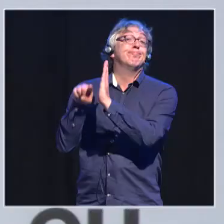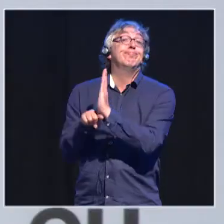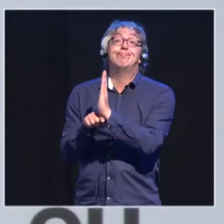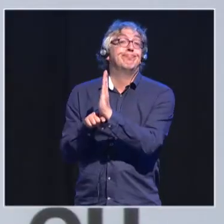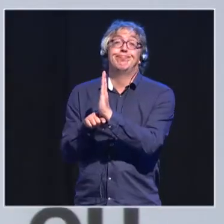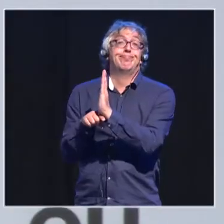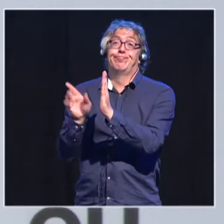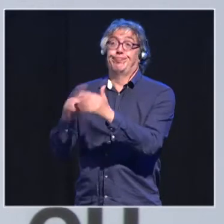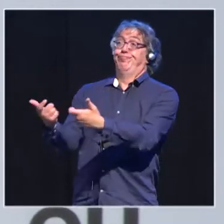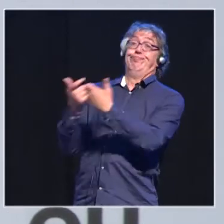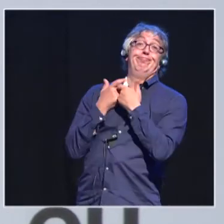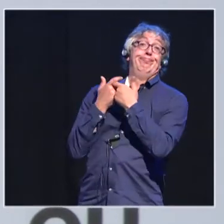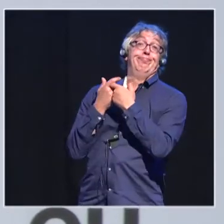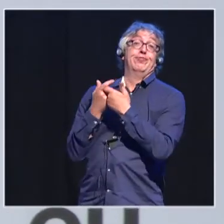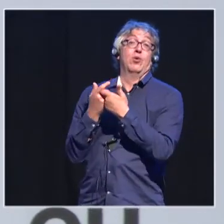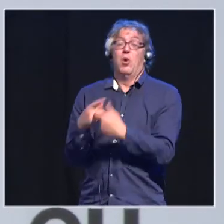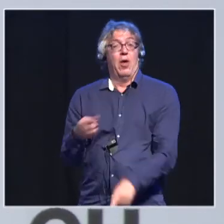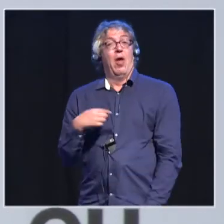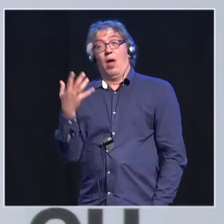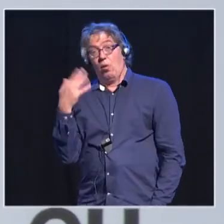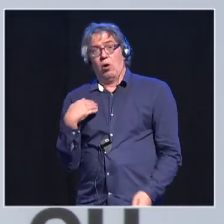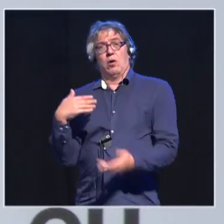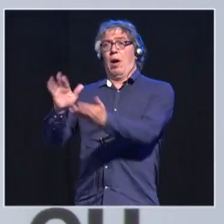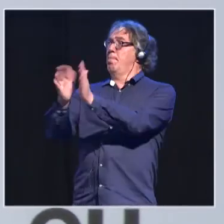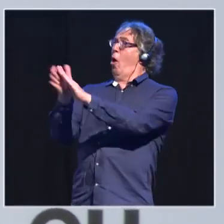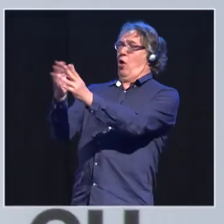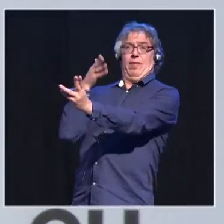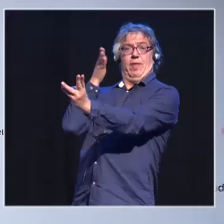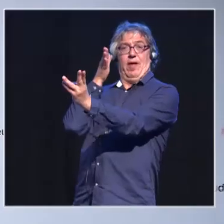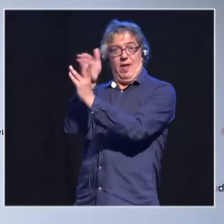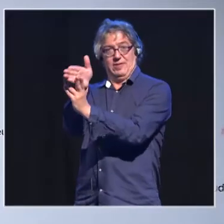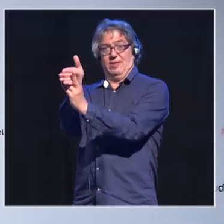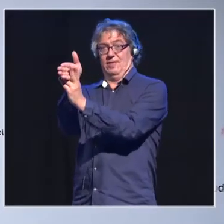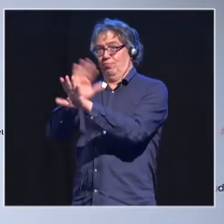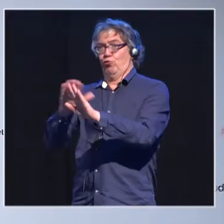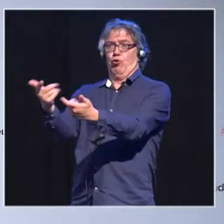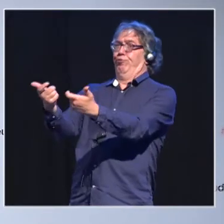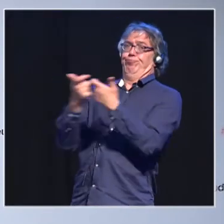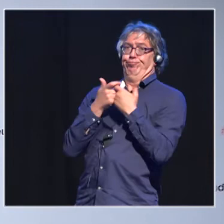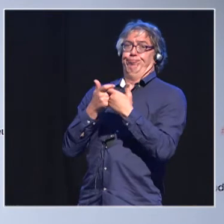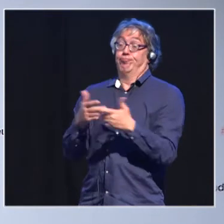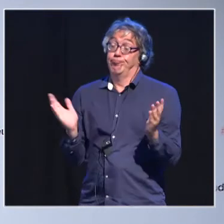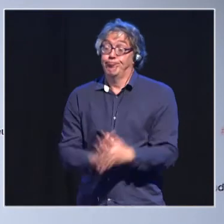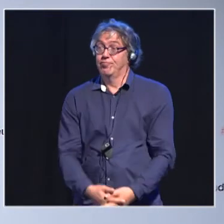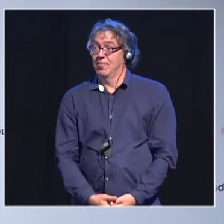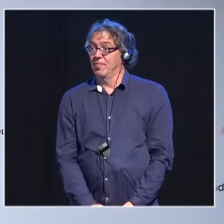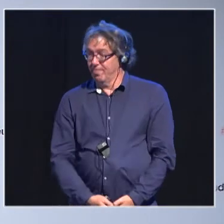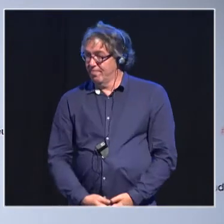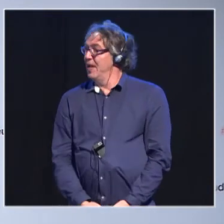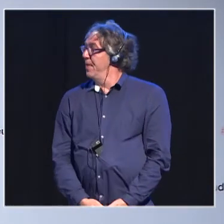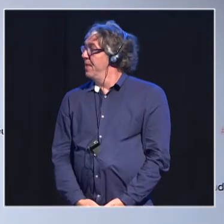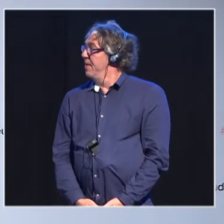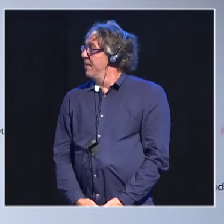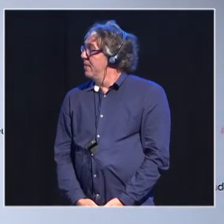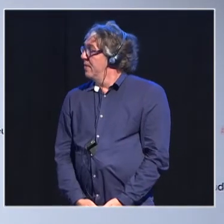as a magician is to have market access. Market access. Chinenya? For me, we need to